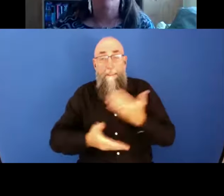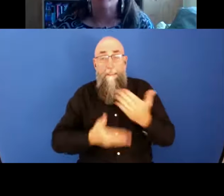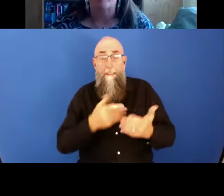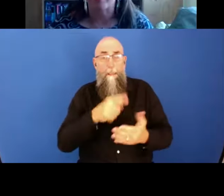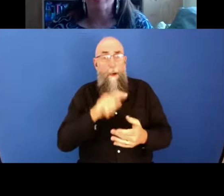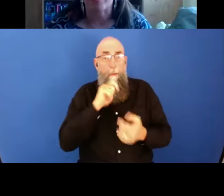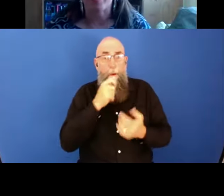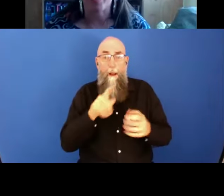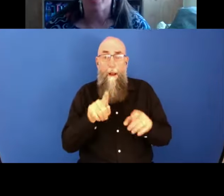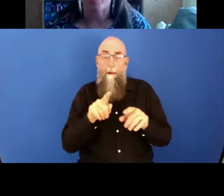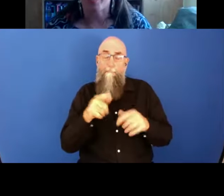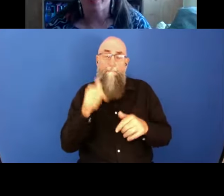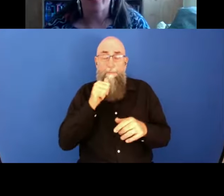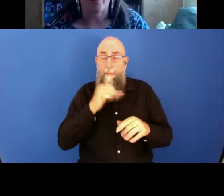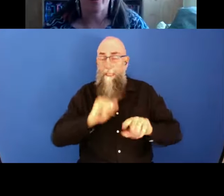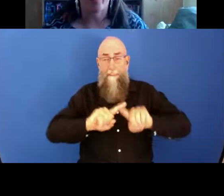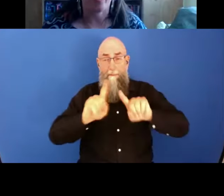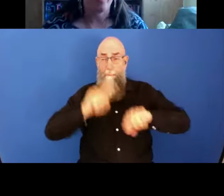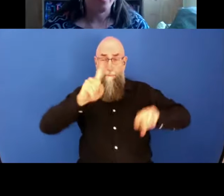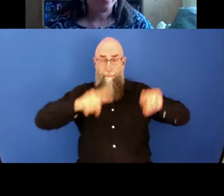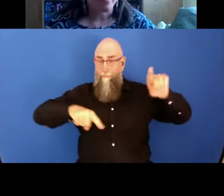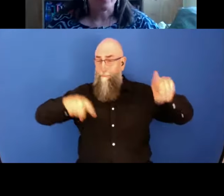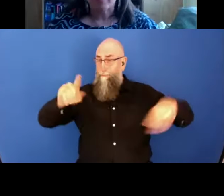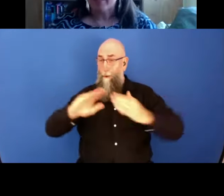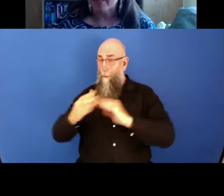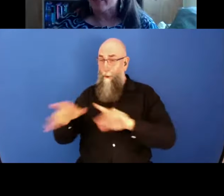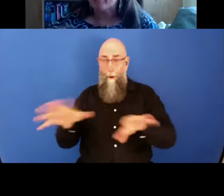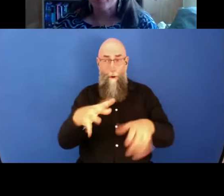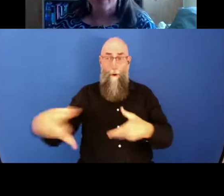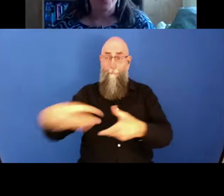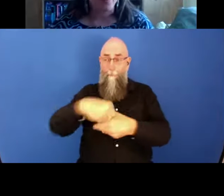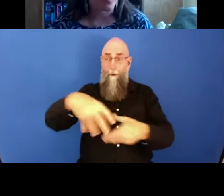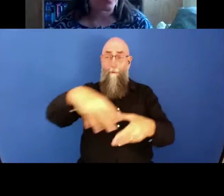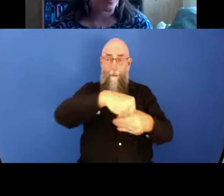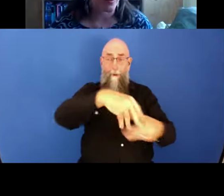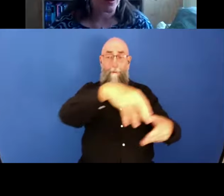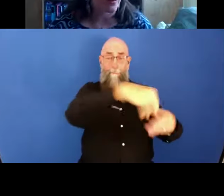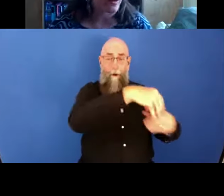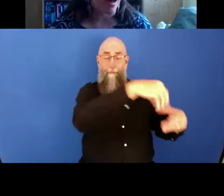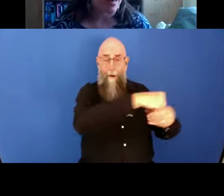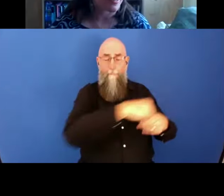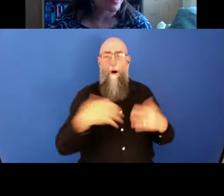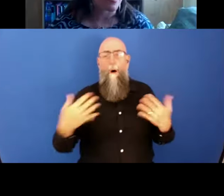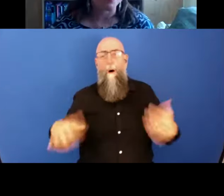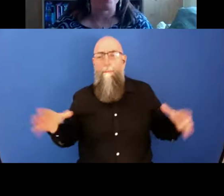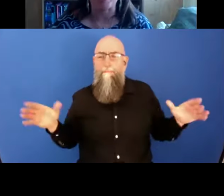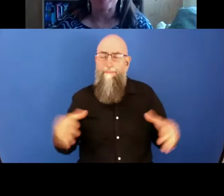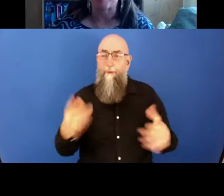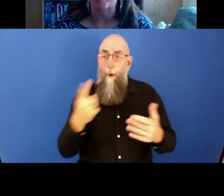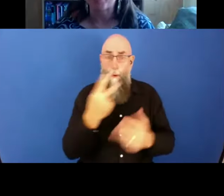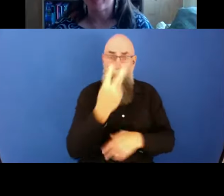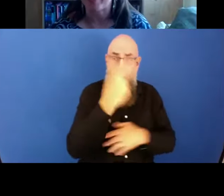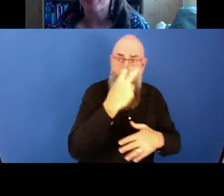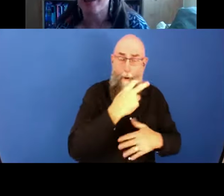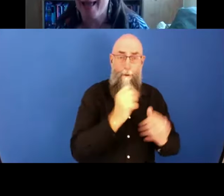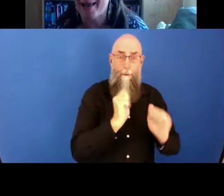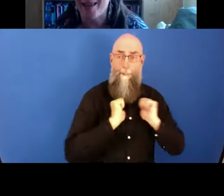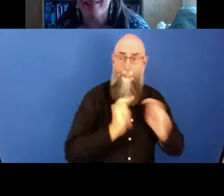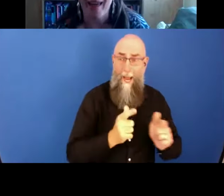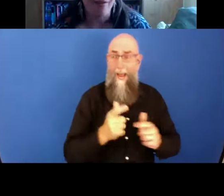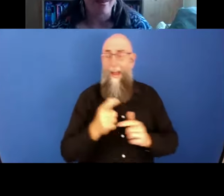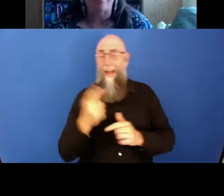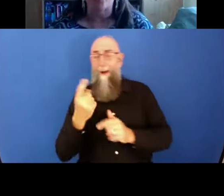the whole cross-section of the community from sort of elderly people you know retired middle class people that like to